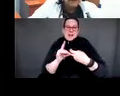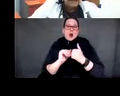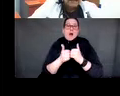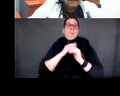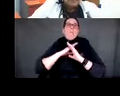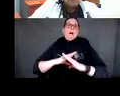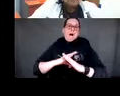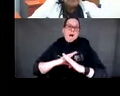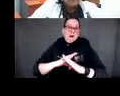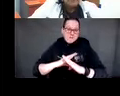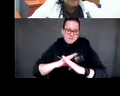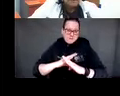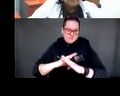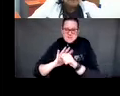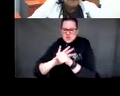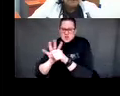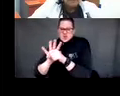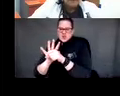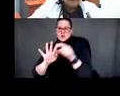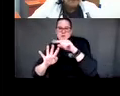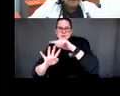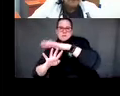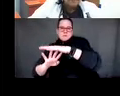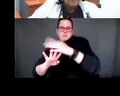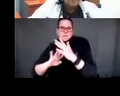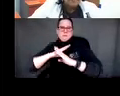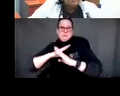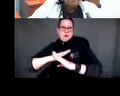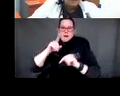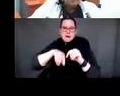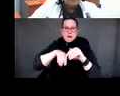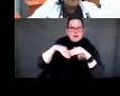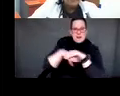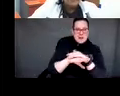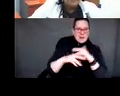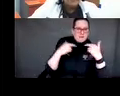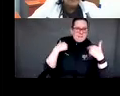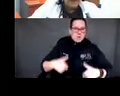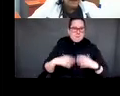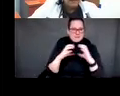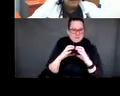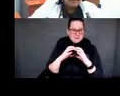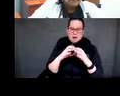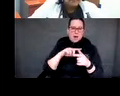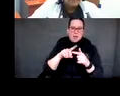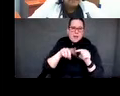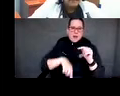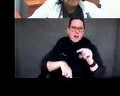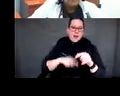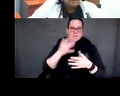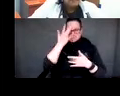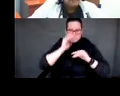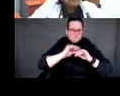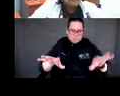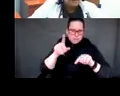receptor, and you prevent the virus from entering the cell, and then you stop infection in its path, so that anybody exposed, they